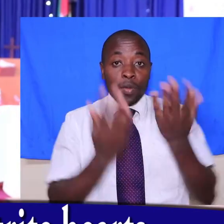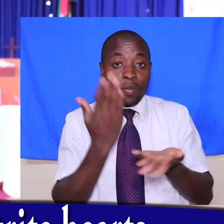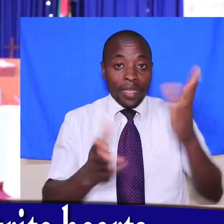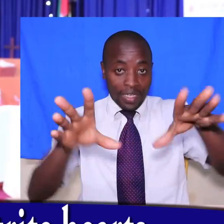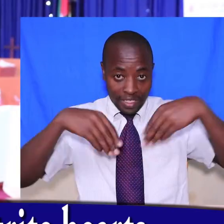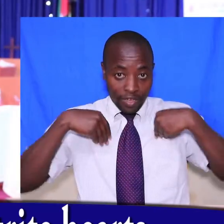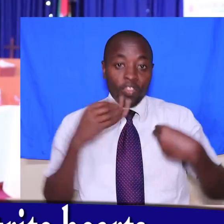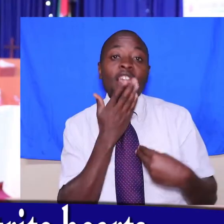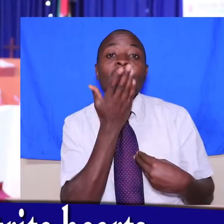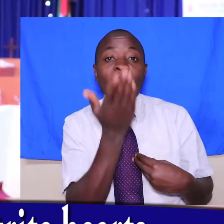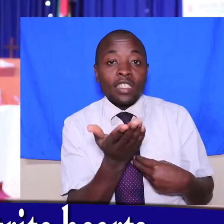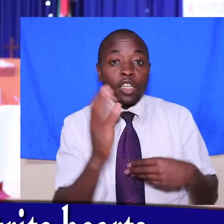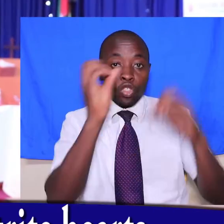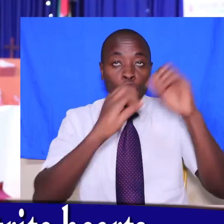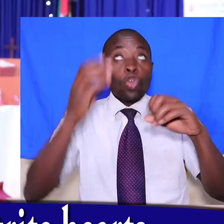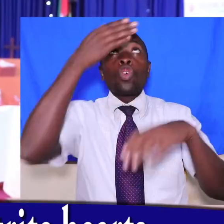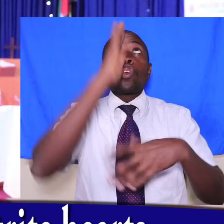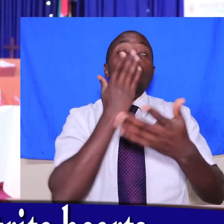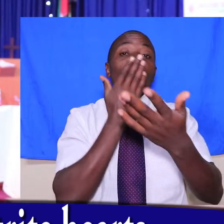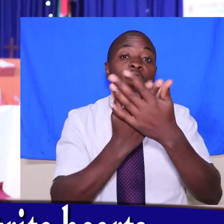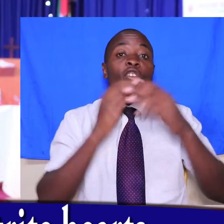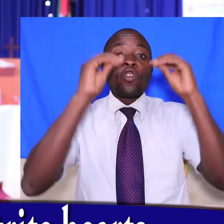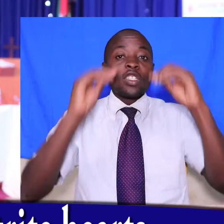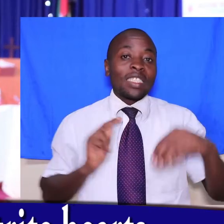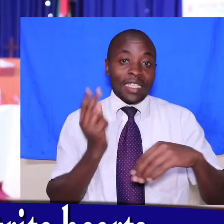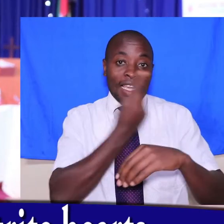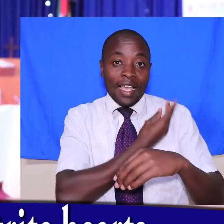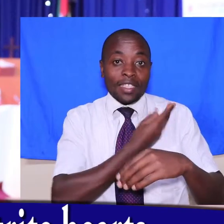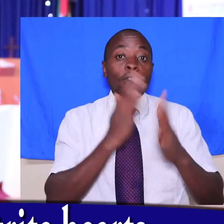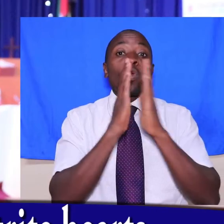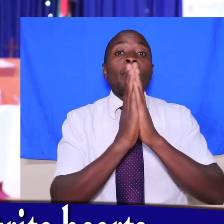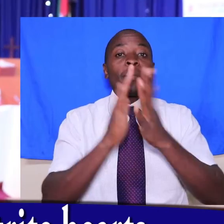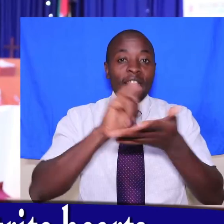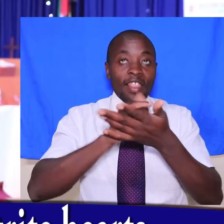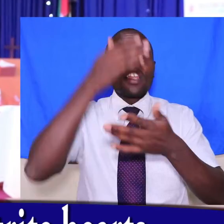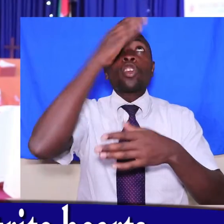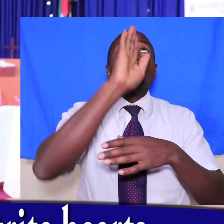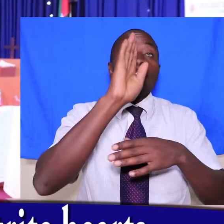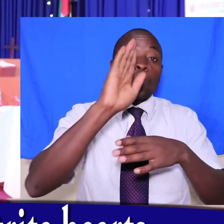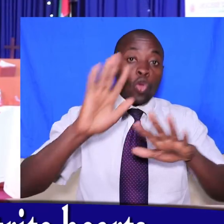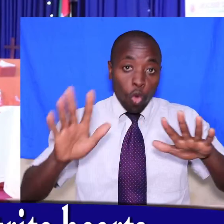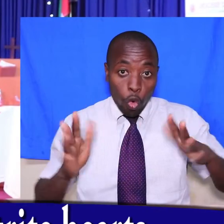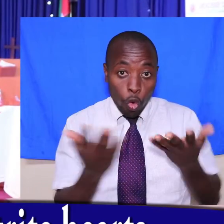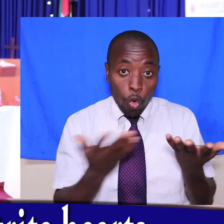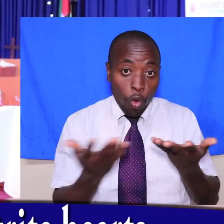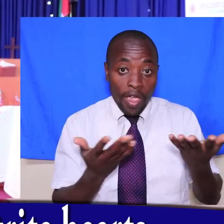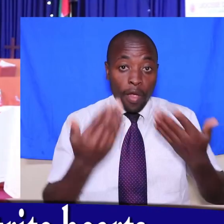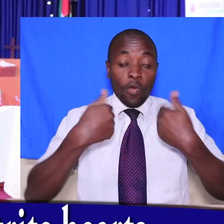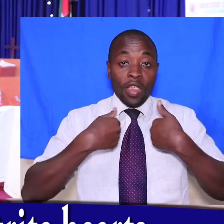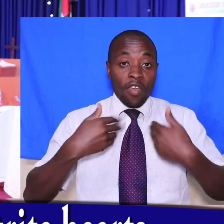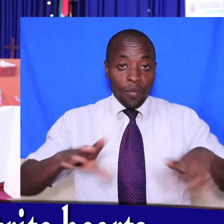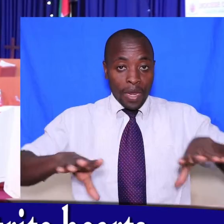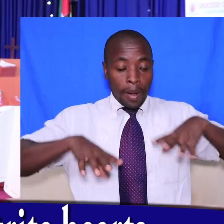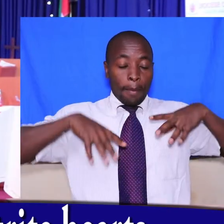He may receive our answers. Oh Lord, we thank you for teaching us. And we pray, Jehovah God, where we have been